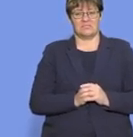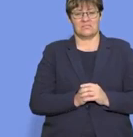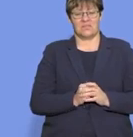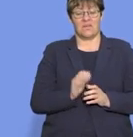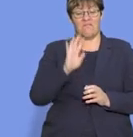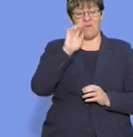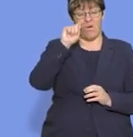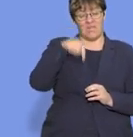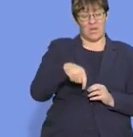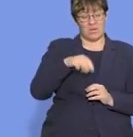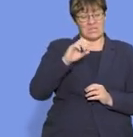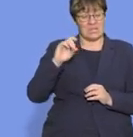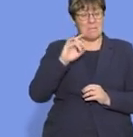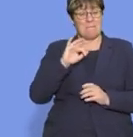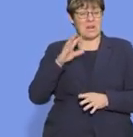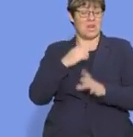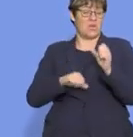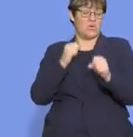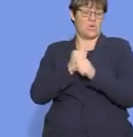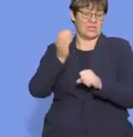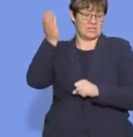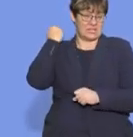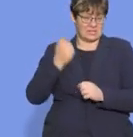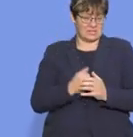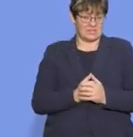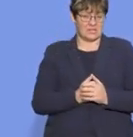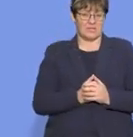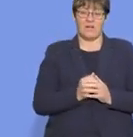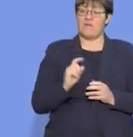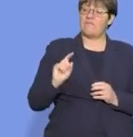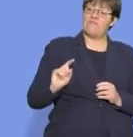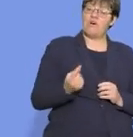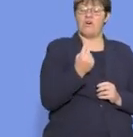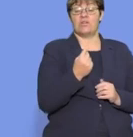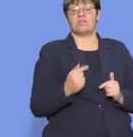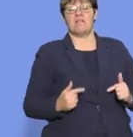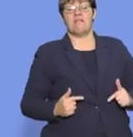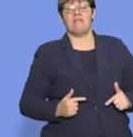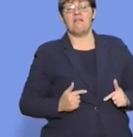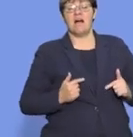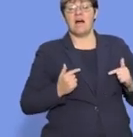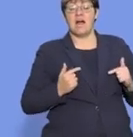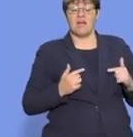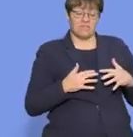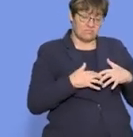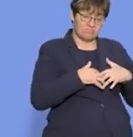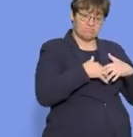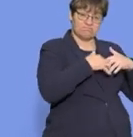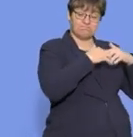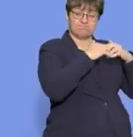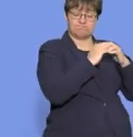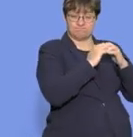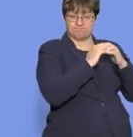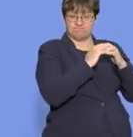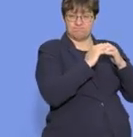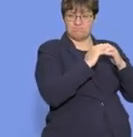About 4,000 million years ago, the first life on Earth came into